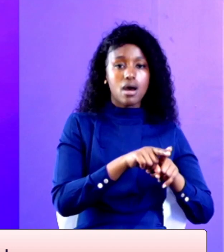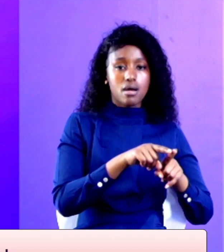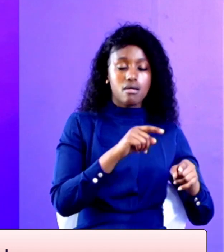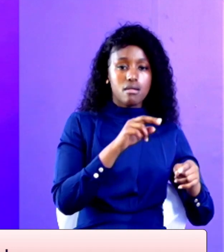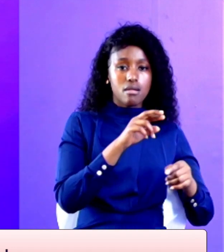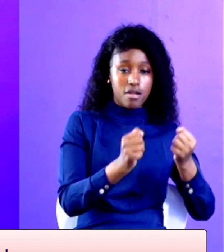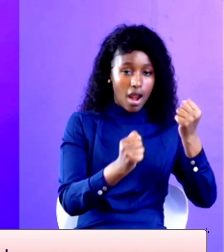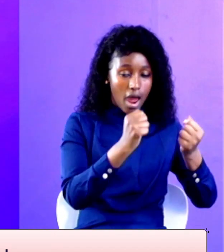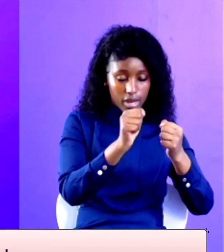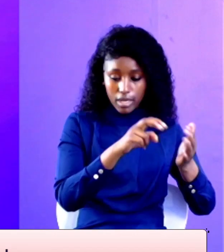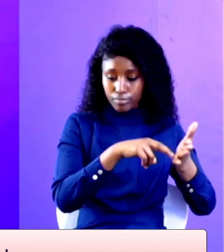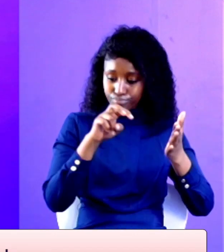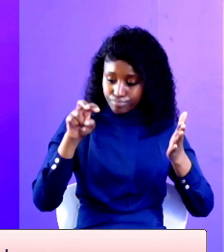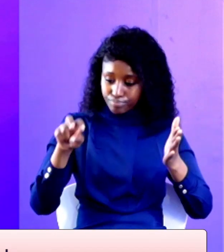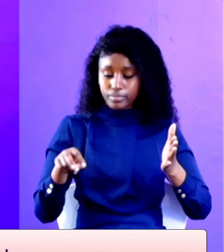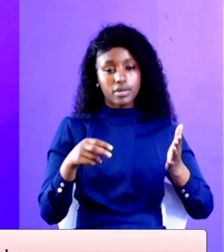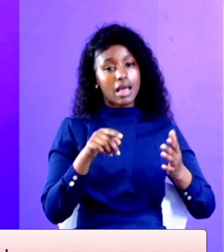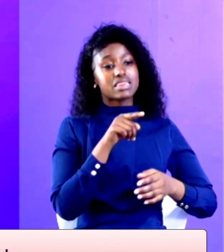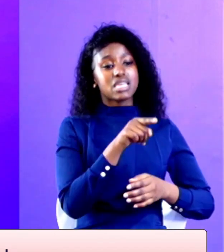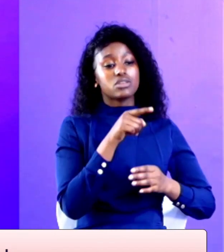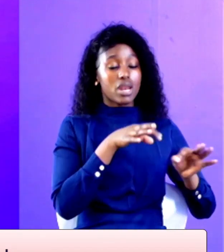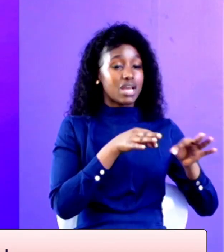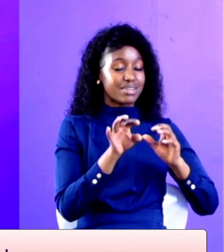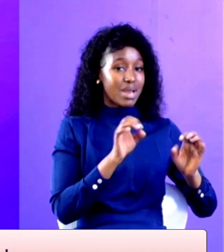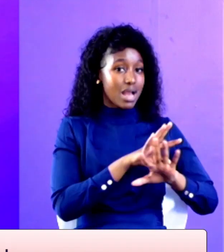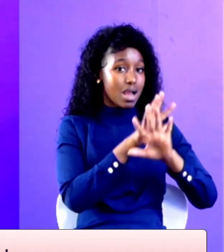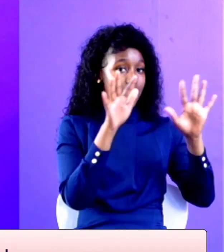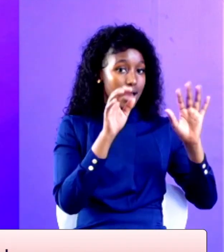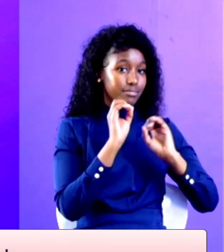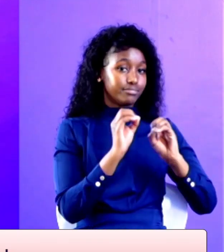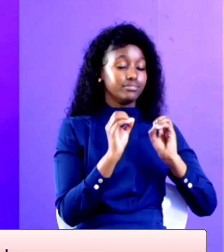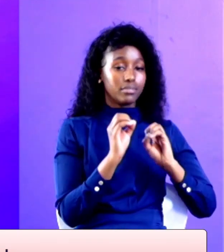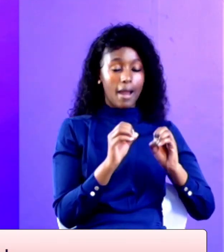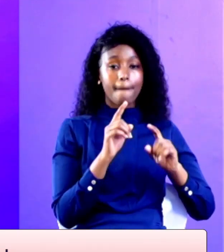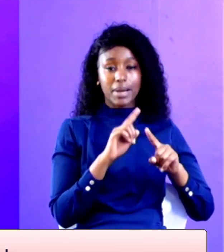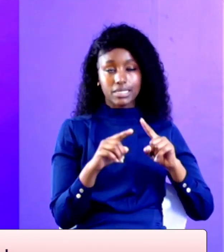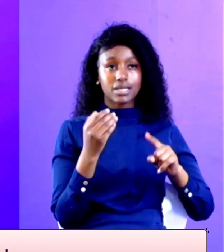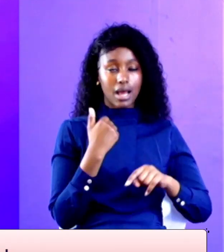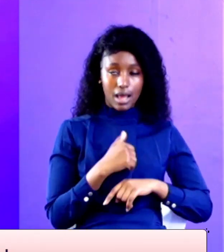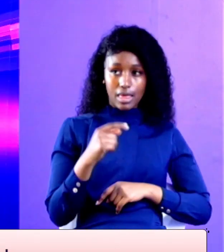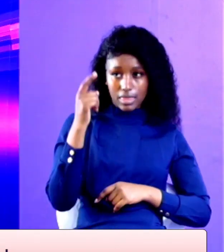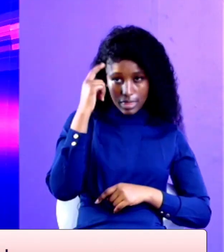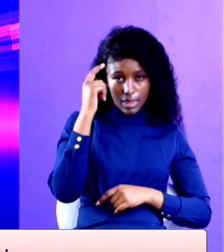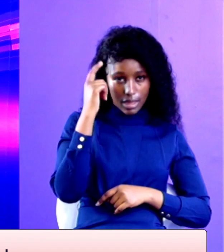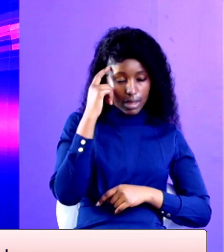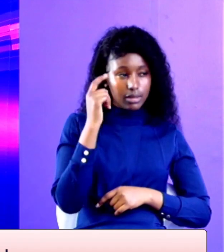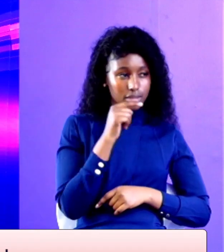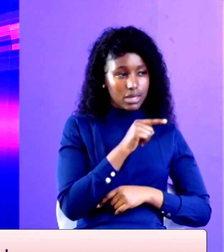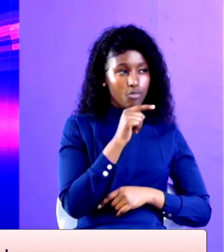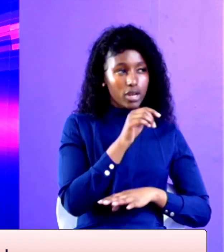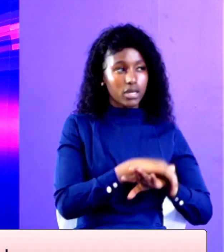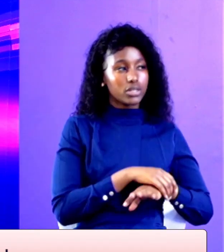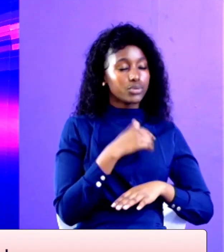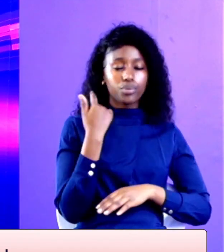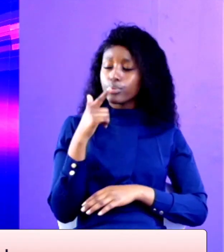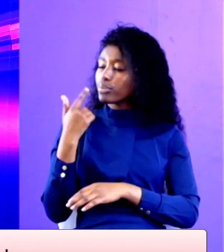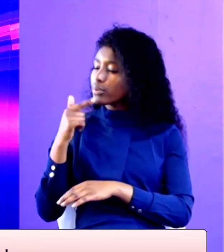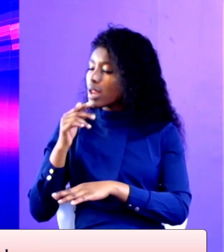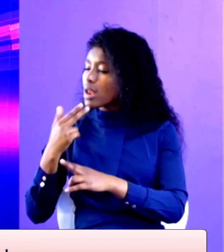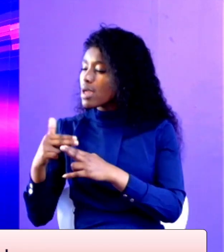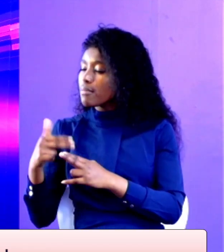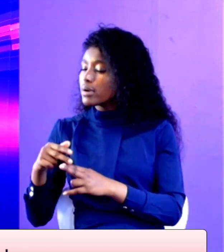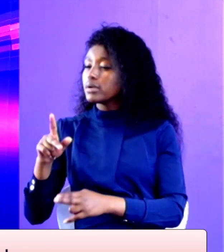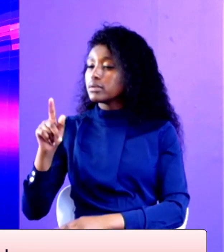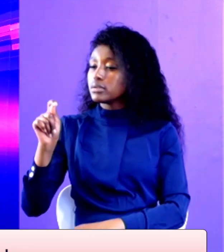this one was undisclosed. I think those are the... They also got this guy, James